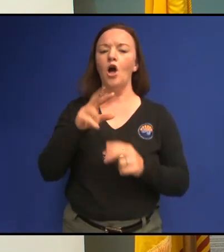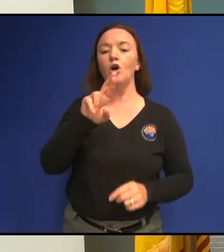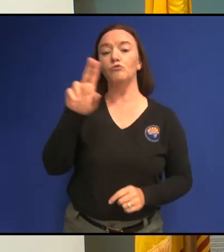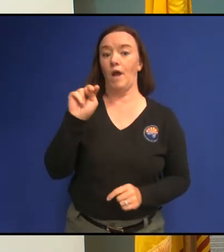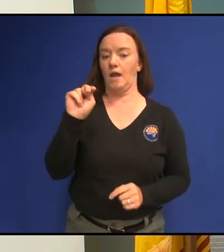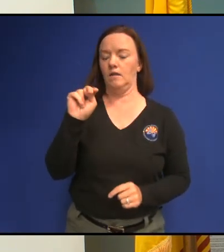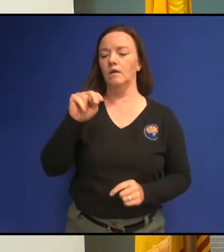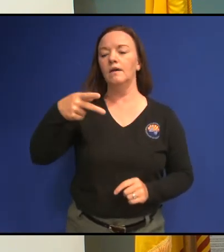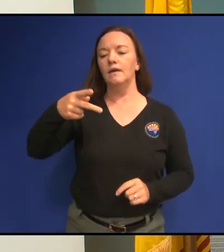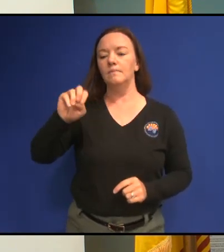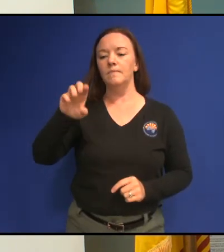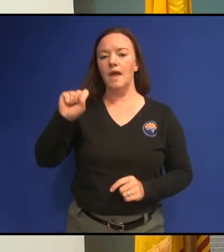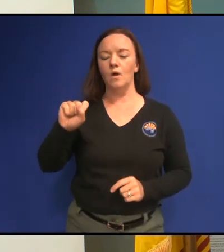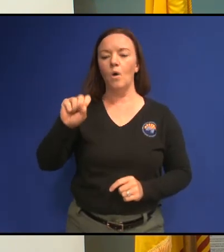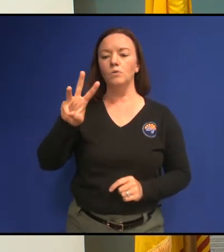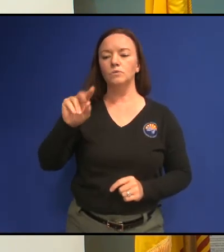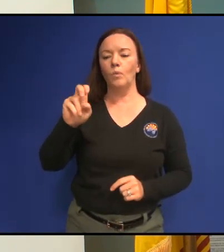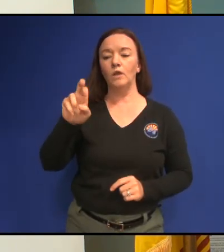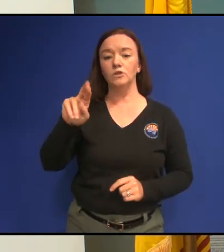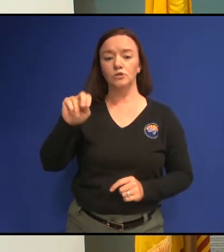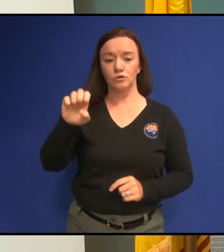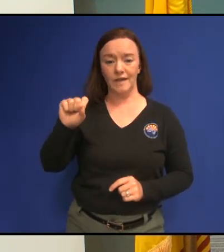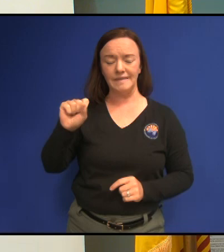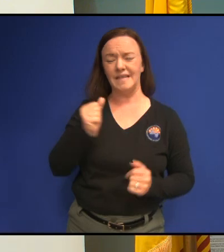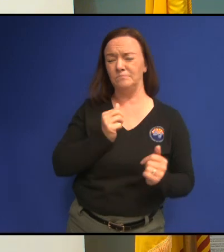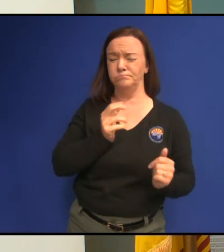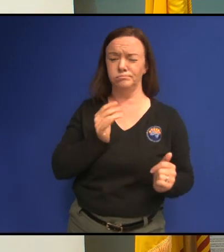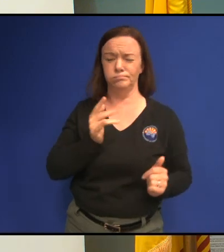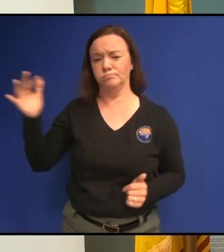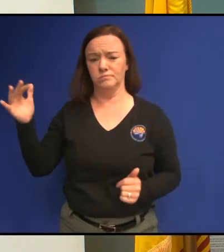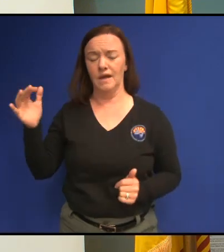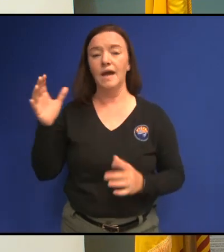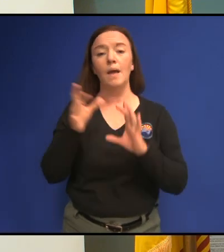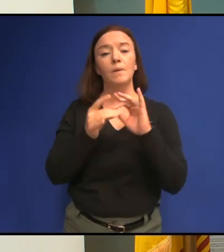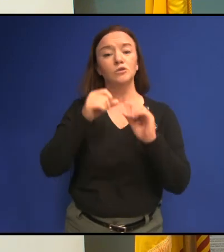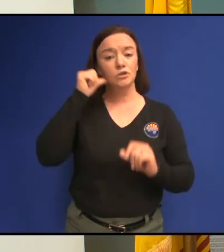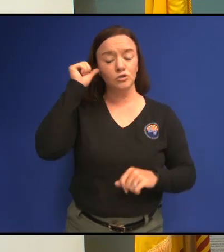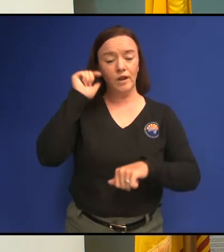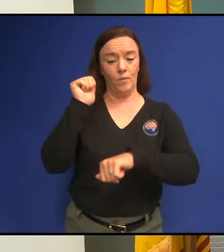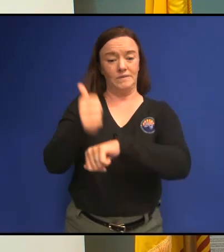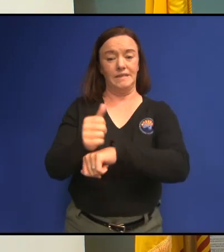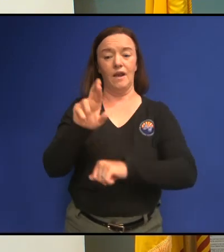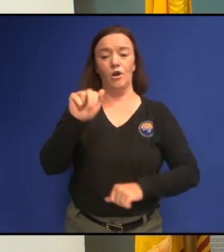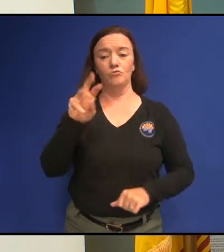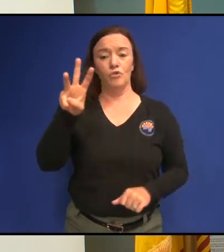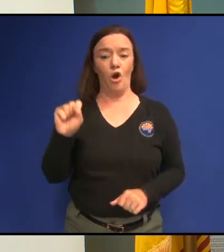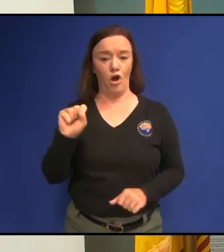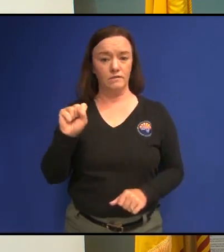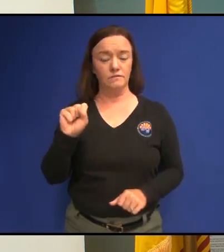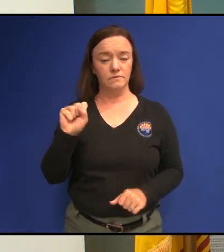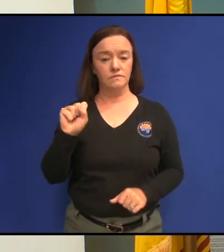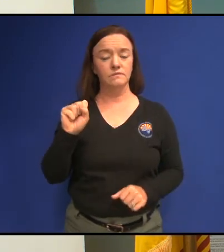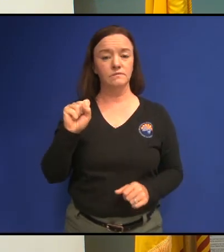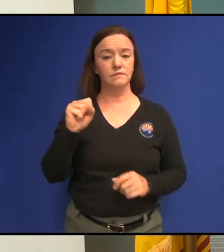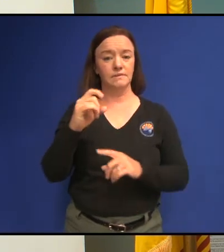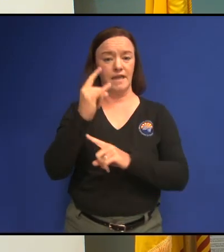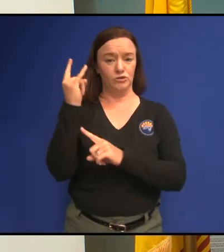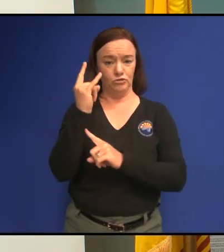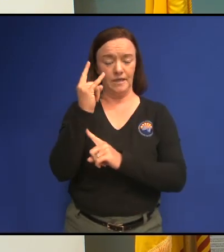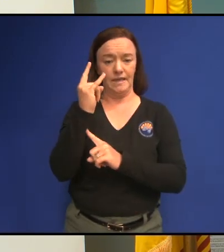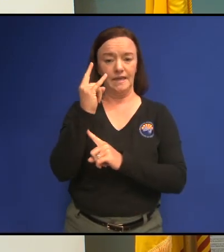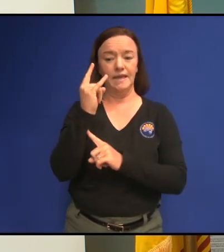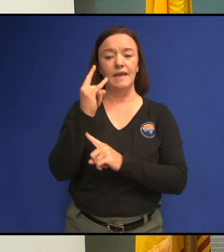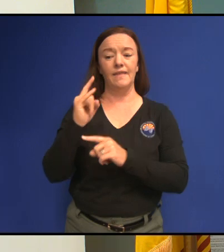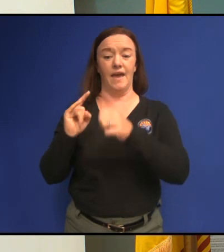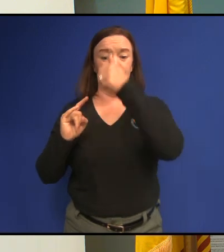in the Pecos wilderness. So I mentioned the other day how we put up a ROS station. And that ROS station is right above where that fire is now